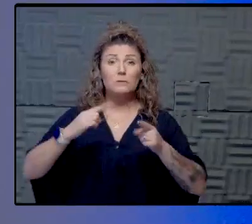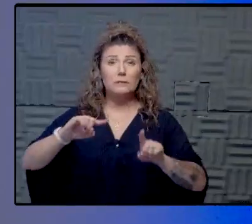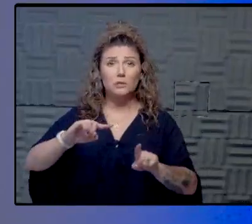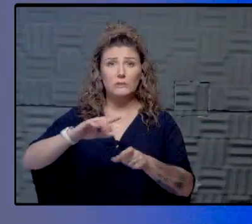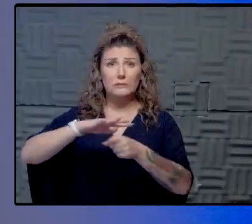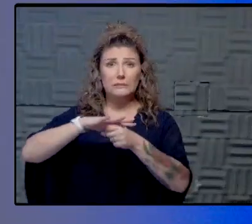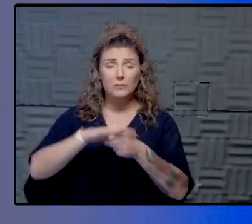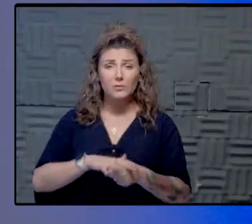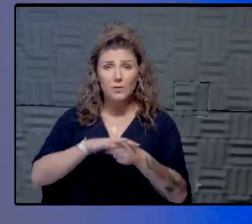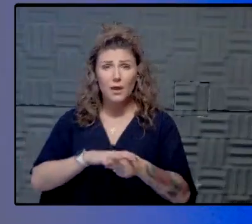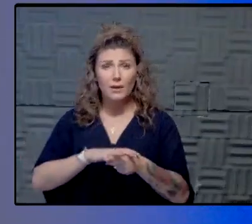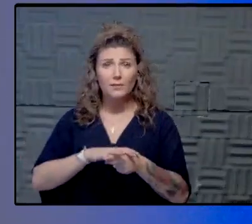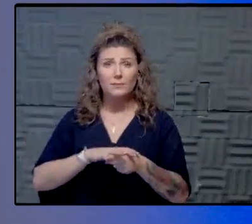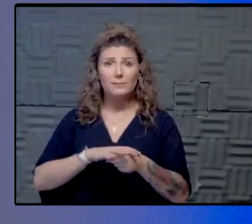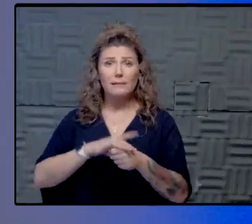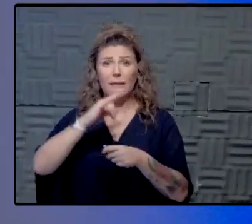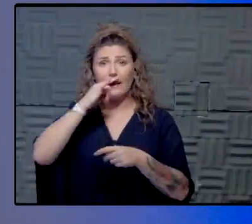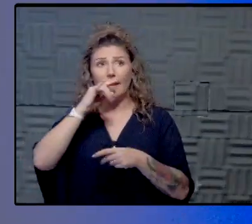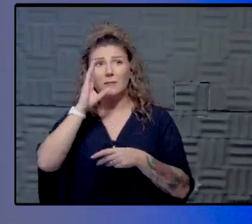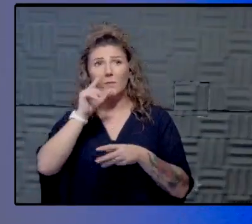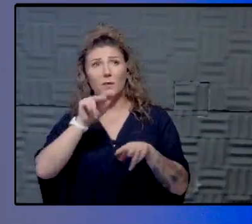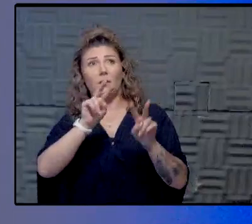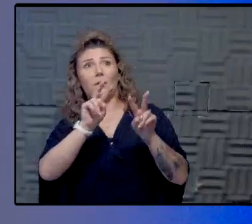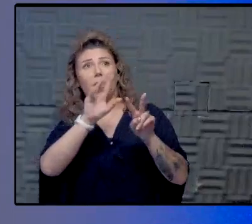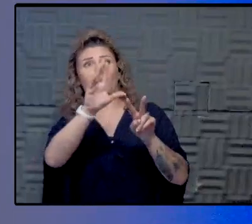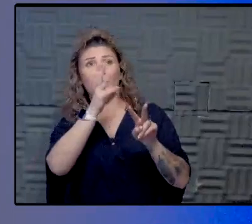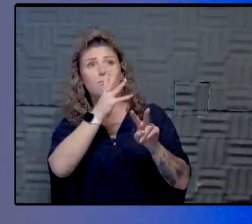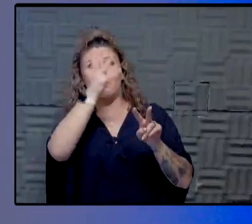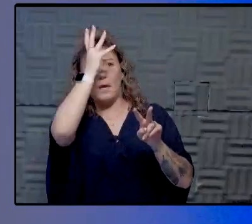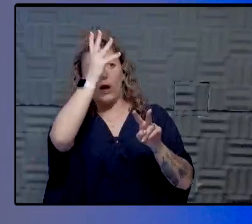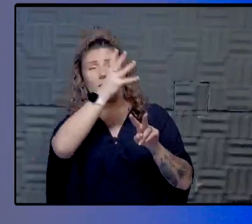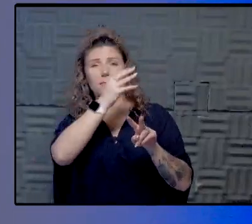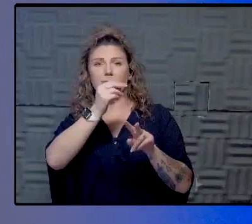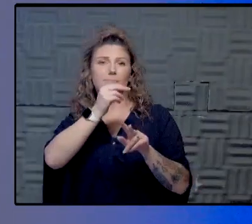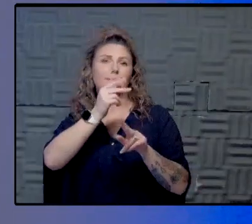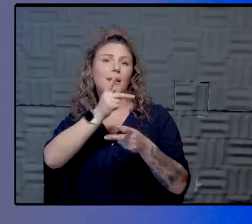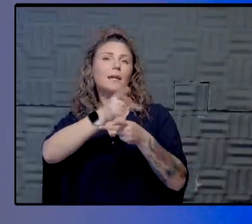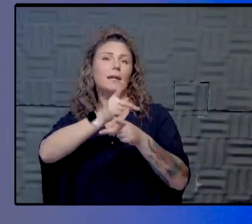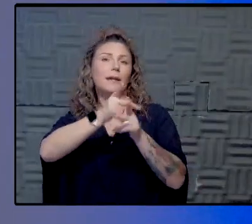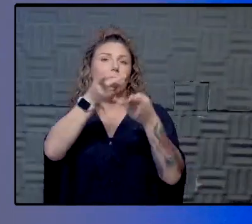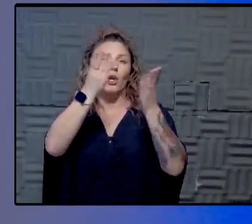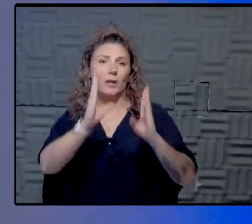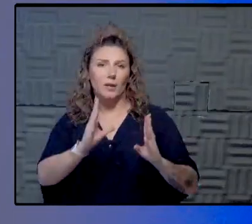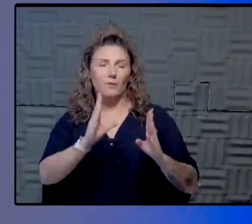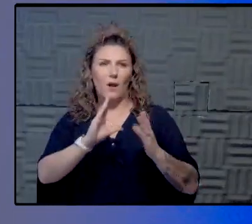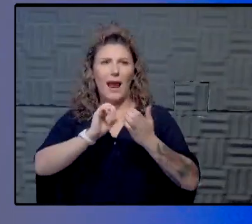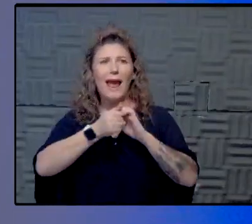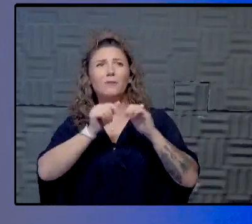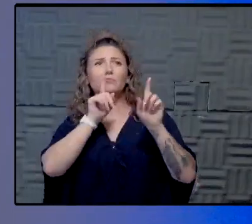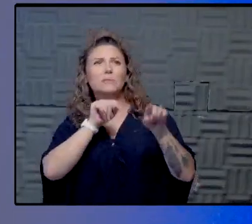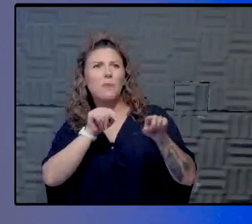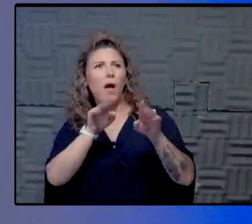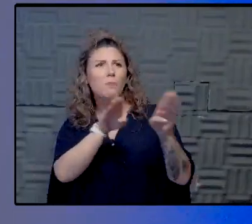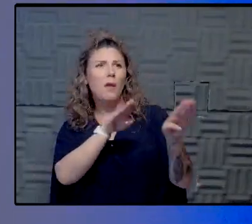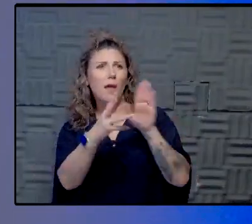stress, that kids will look to their parents and their caregivers to know how to respond. And